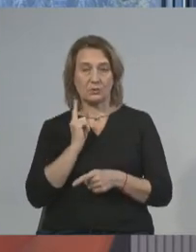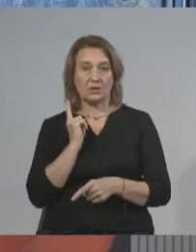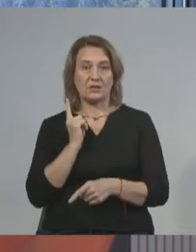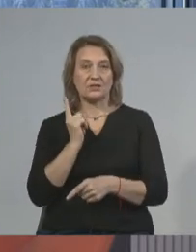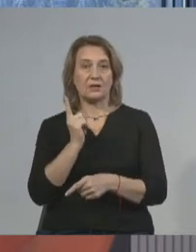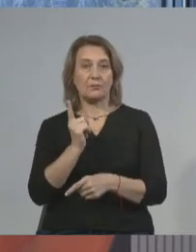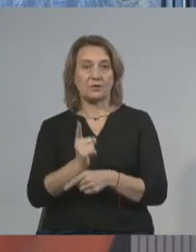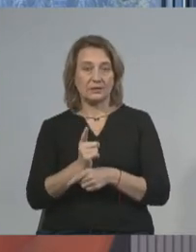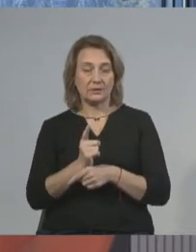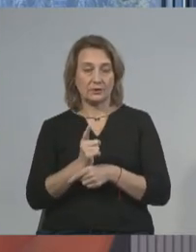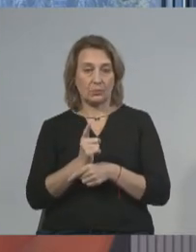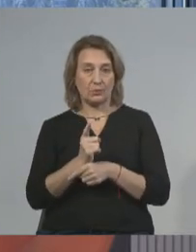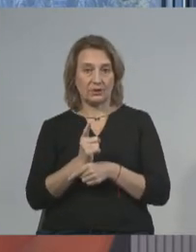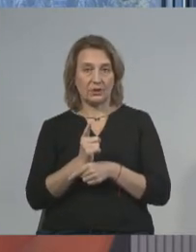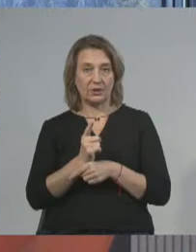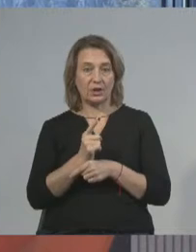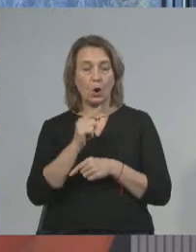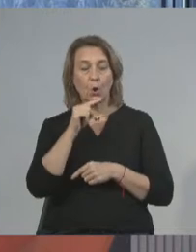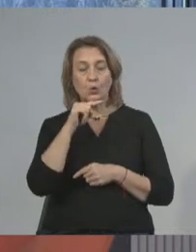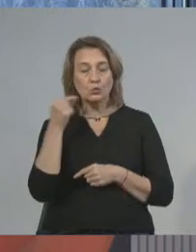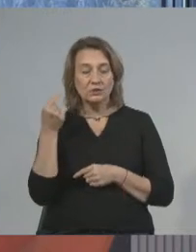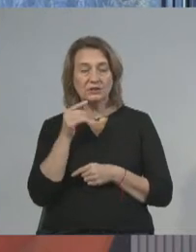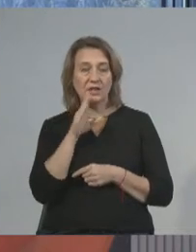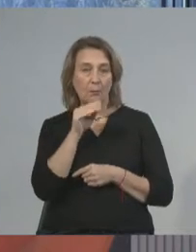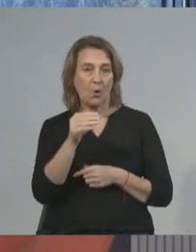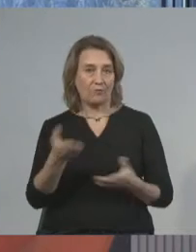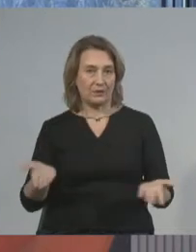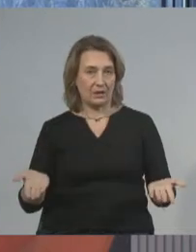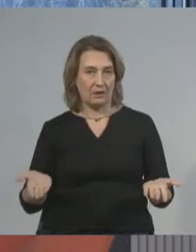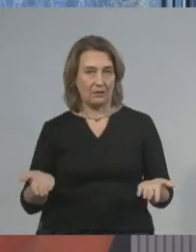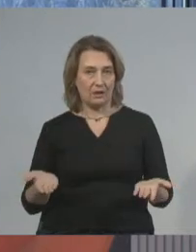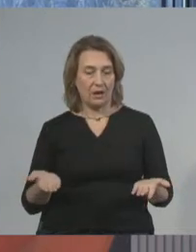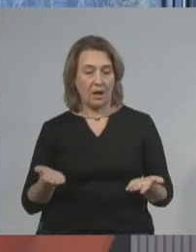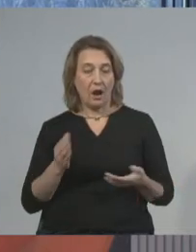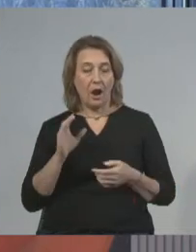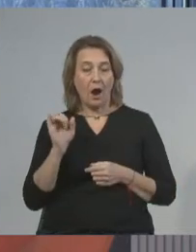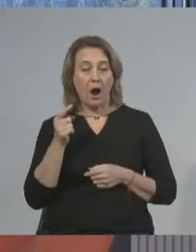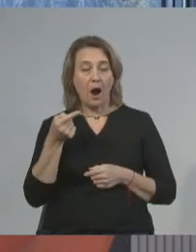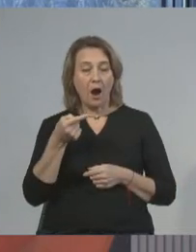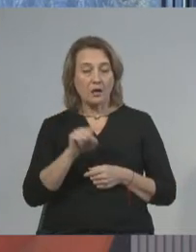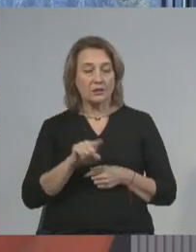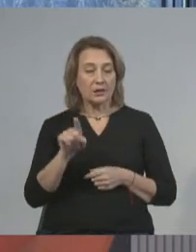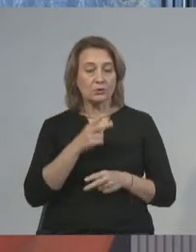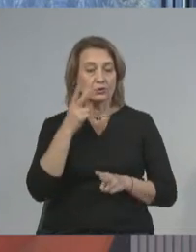in 2015 we prohibited the russian channels